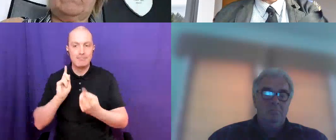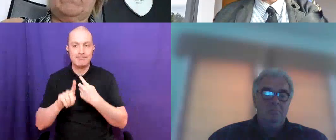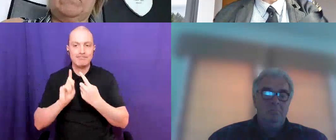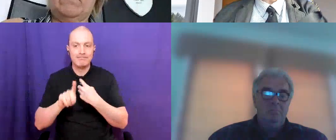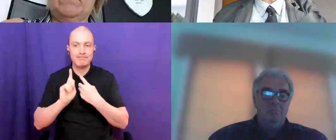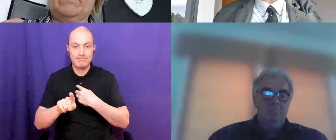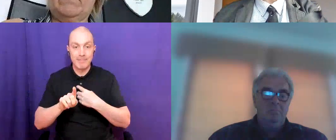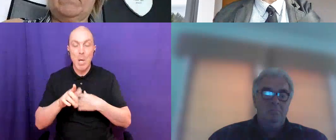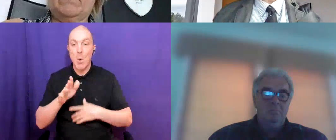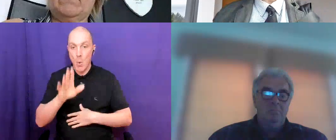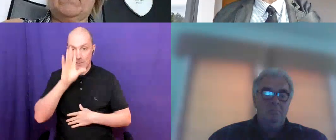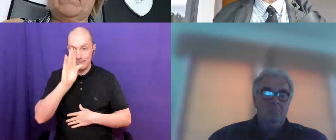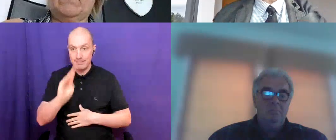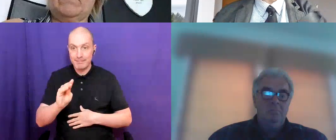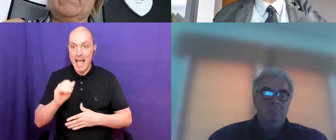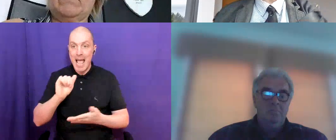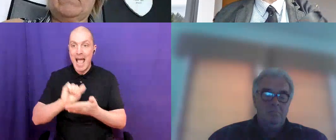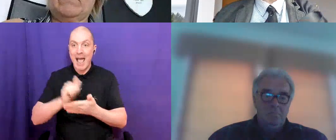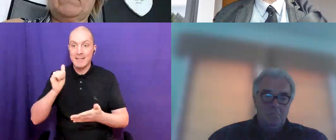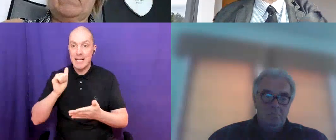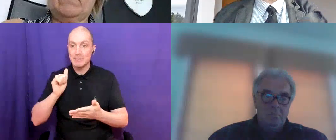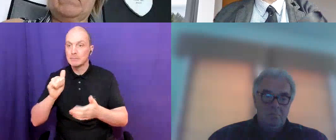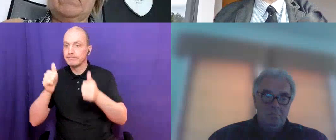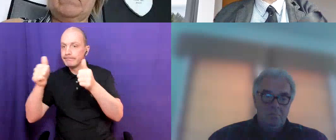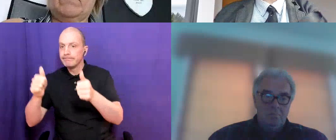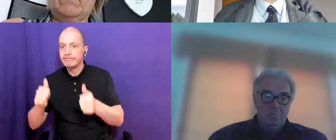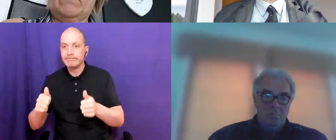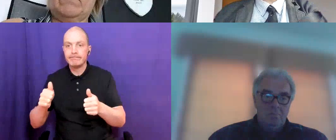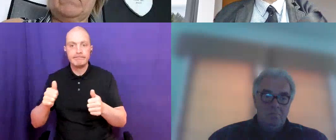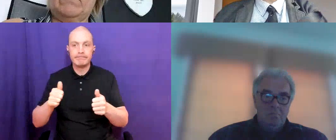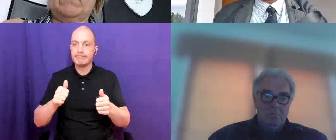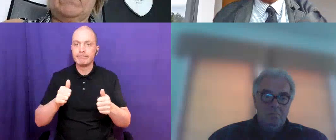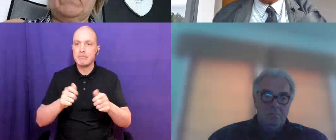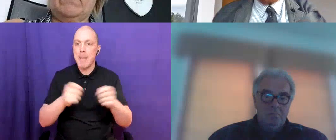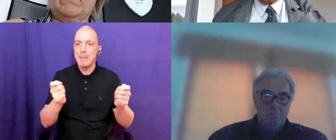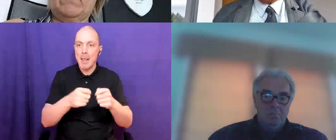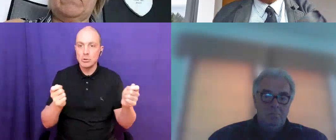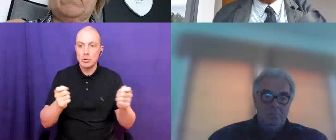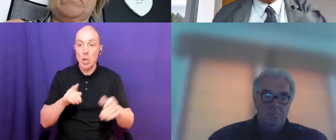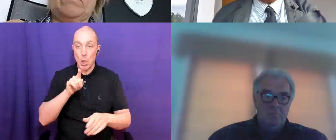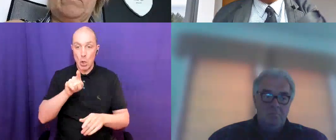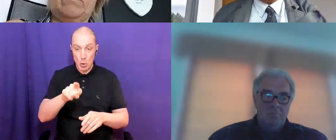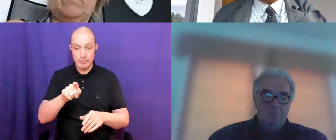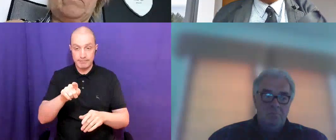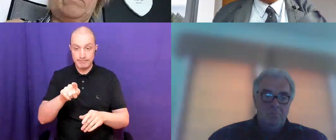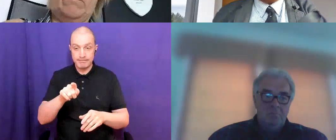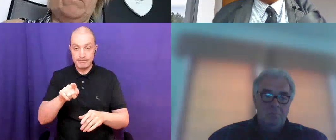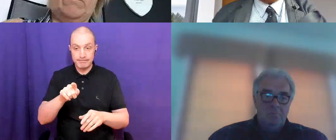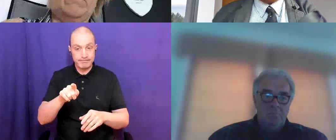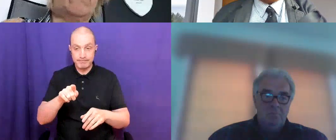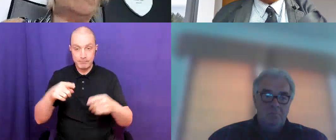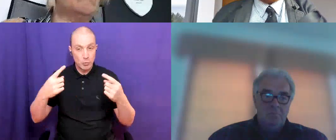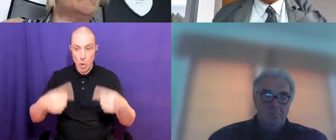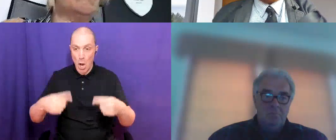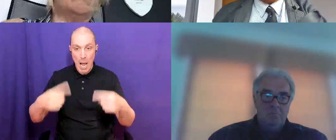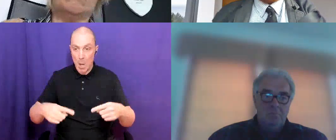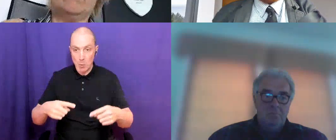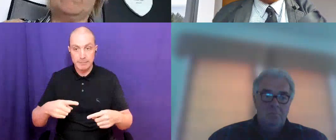to display of advertisements and publicity materials, just as a reminder, and you'll find this in your advice, these are not